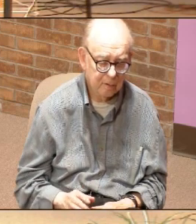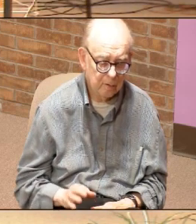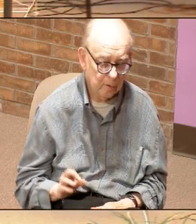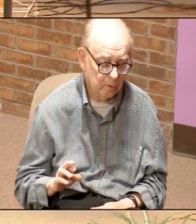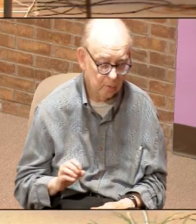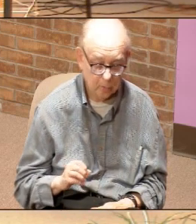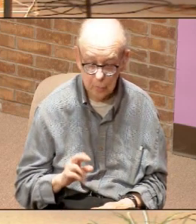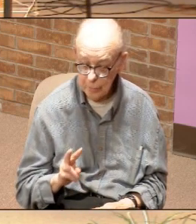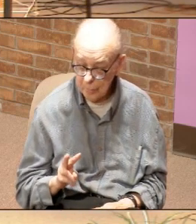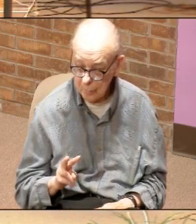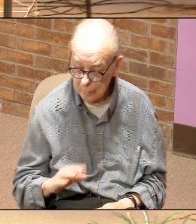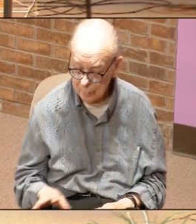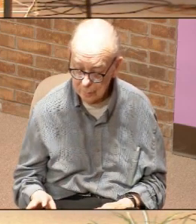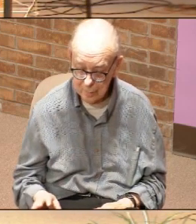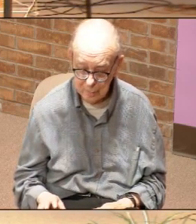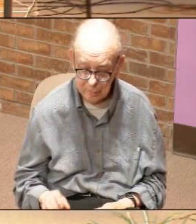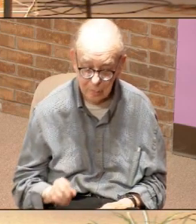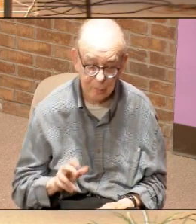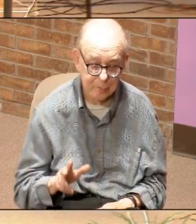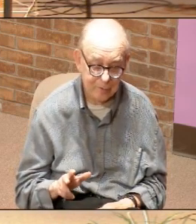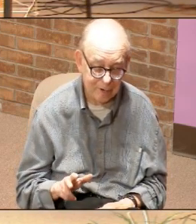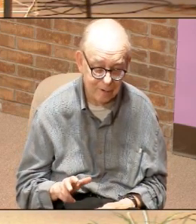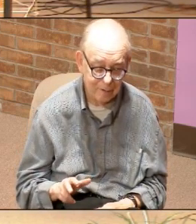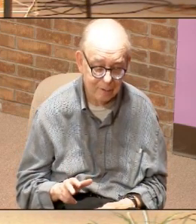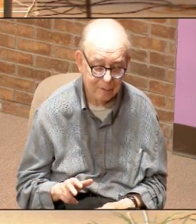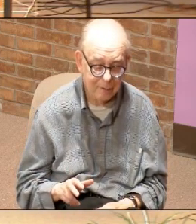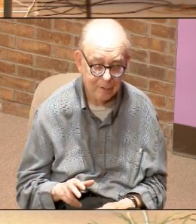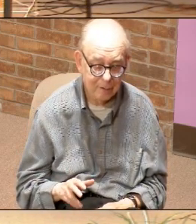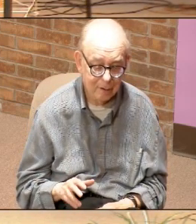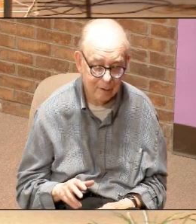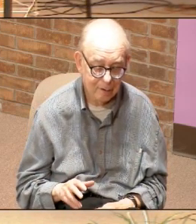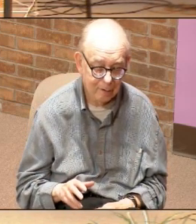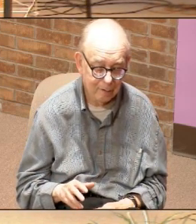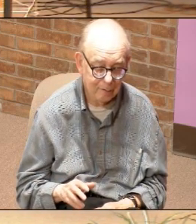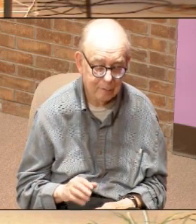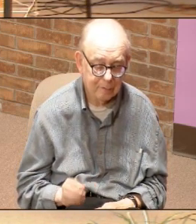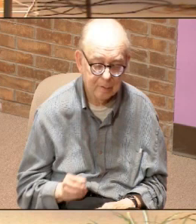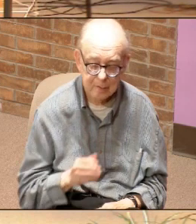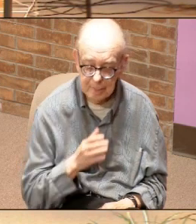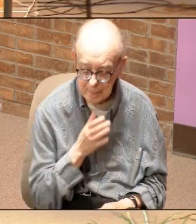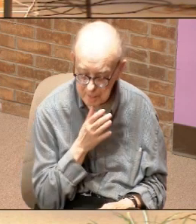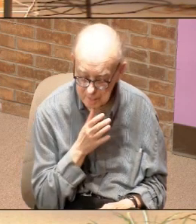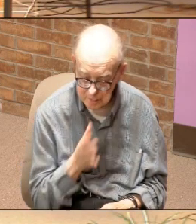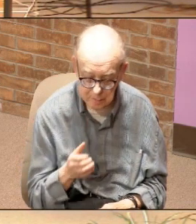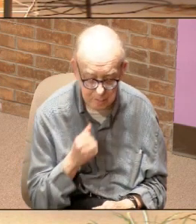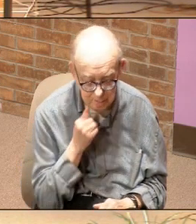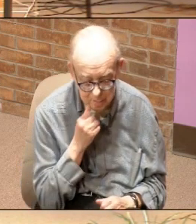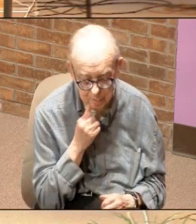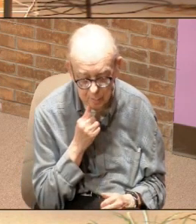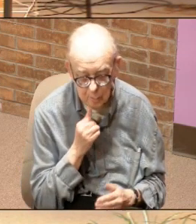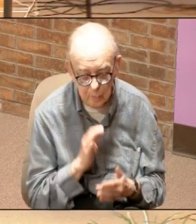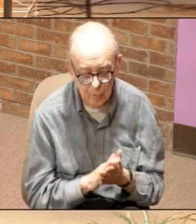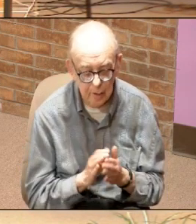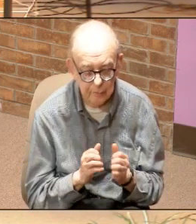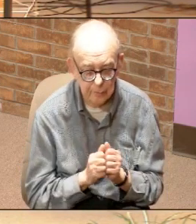or two, or three, or not a mother, but a wife with a